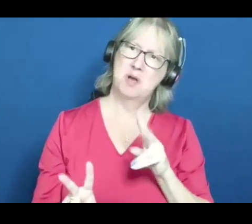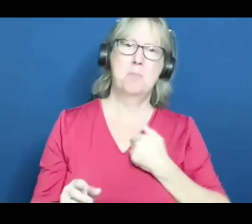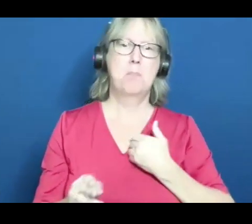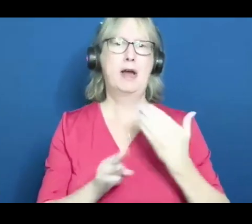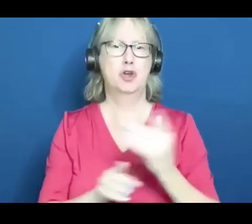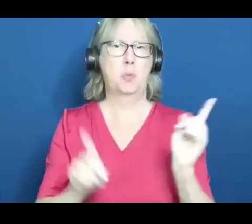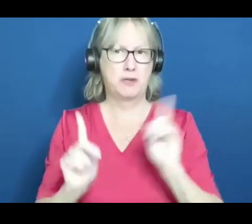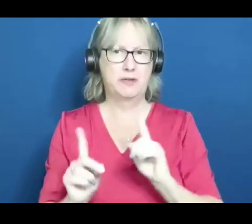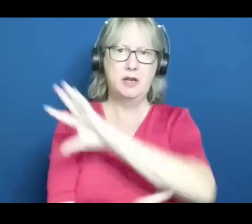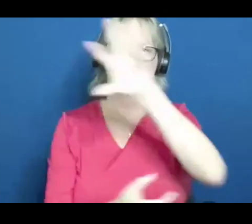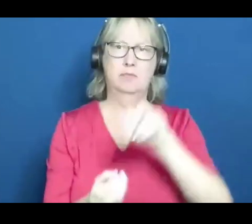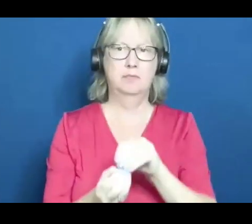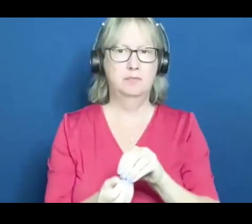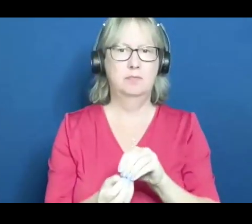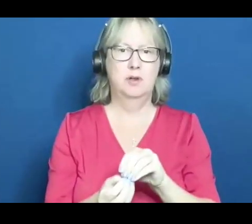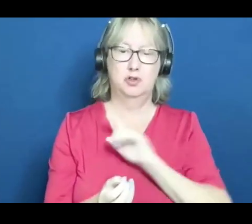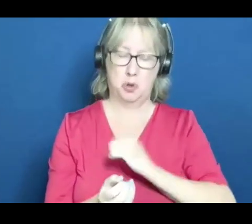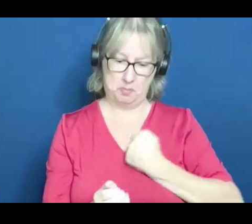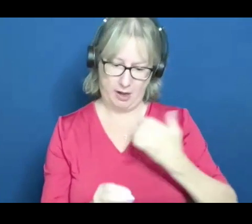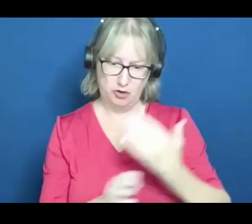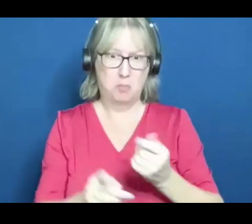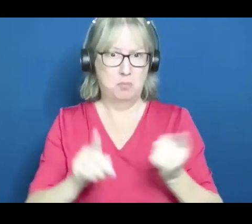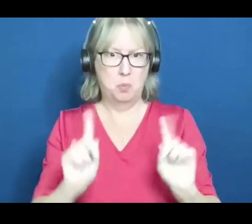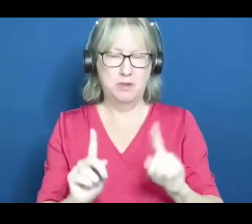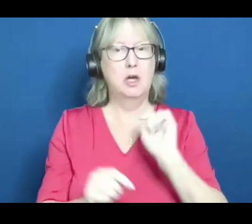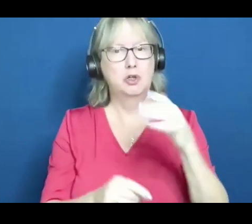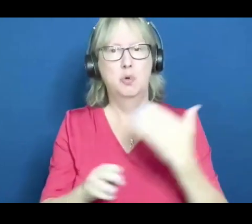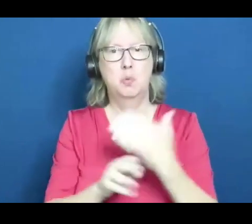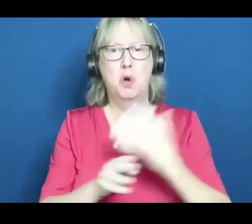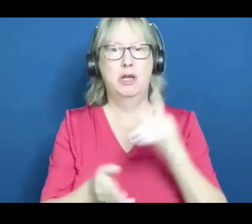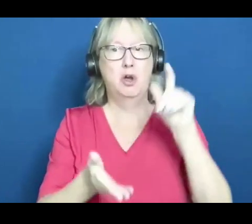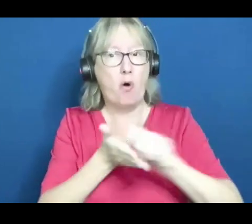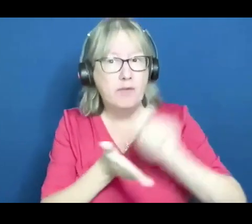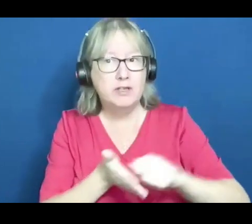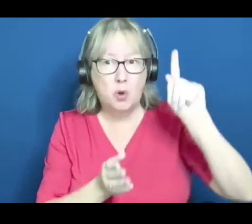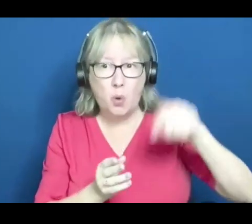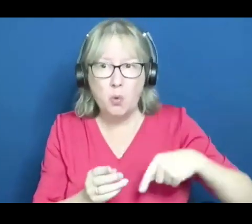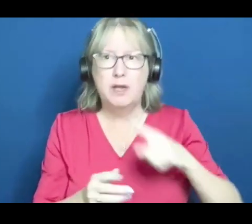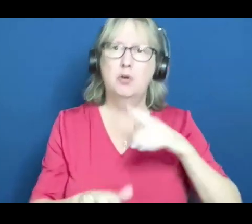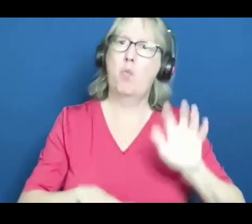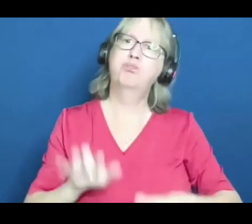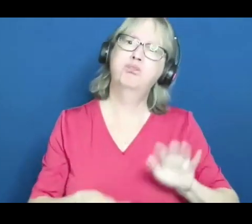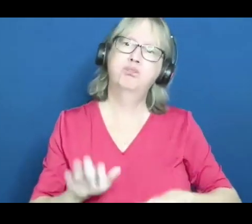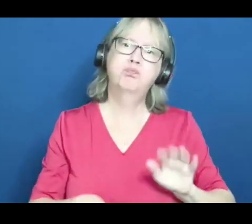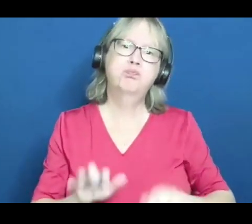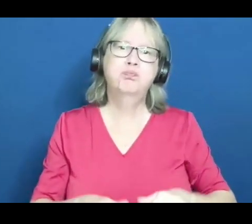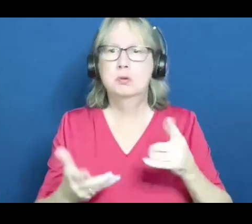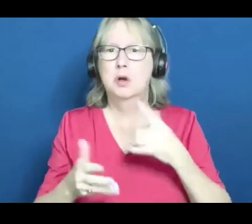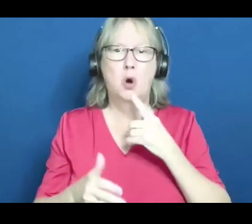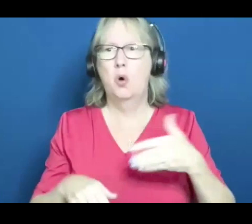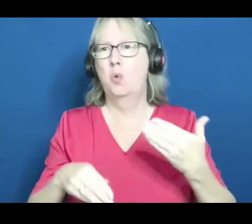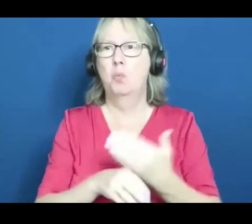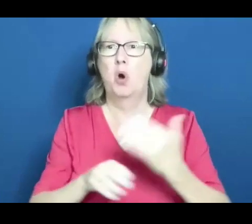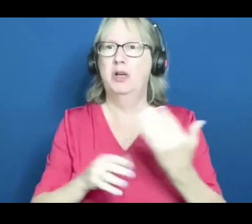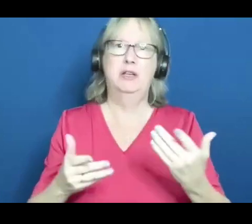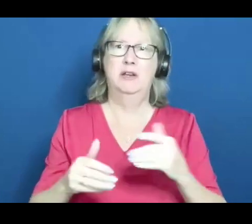role is. So we look at the type of job. Are you working in an office all the day on a computer? Are you on a shop floor?